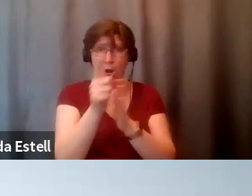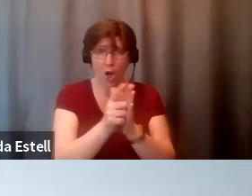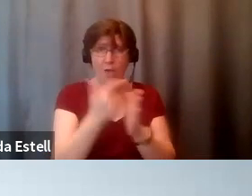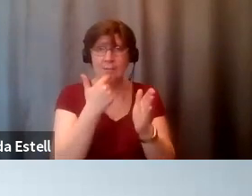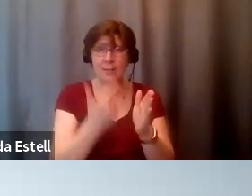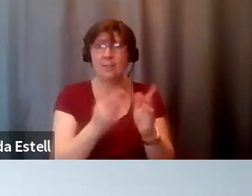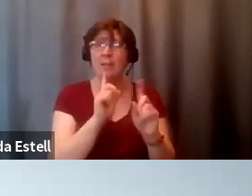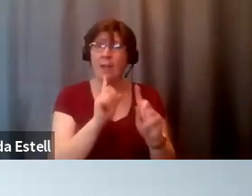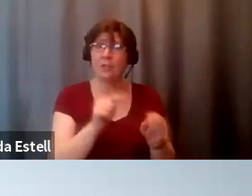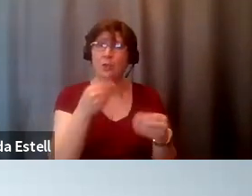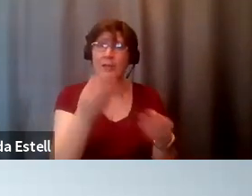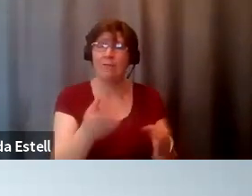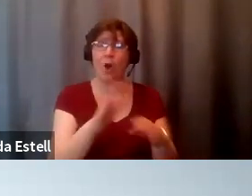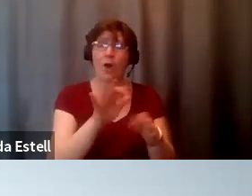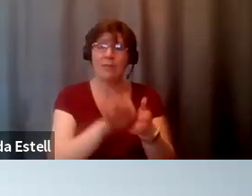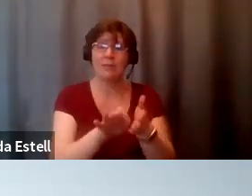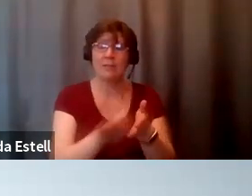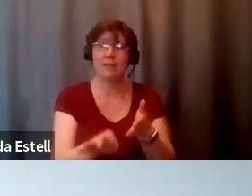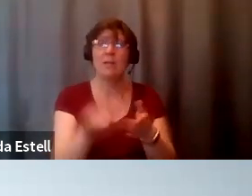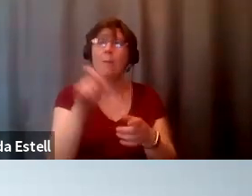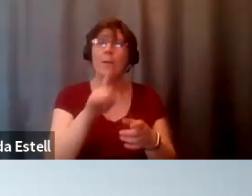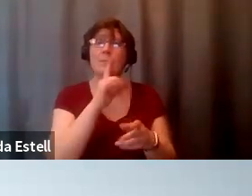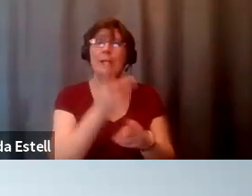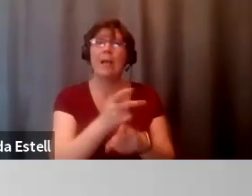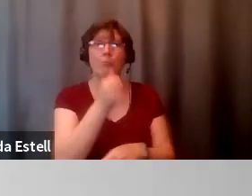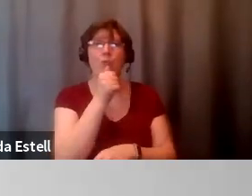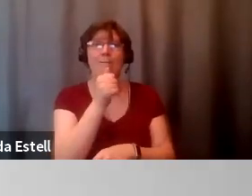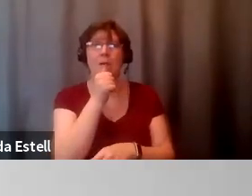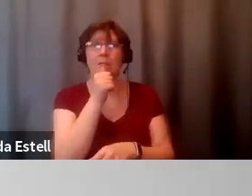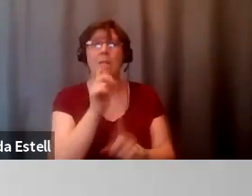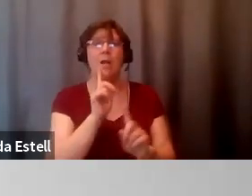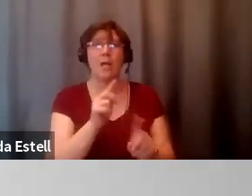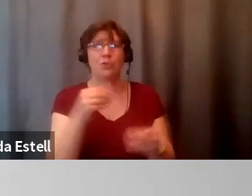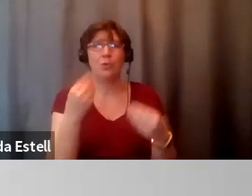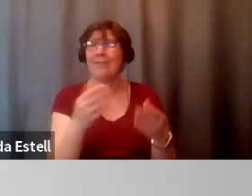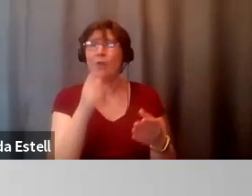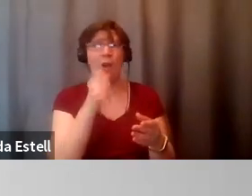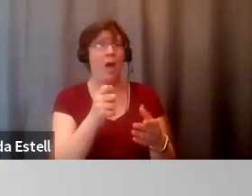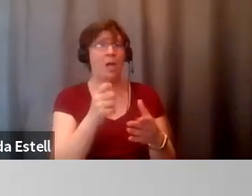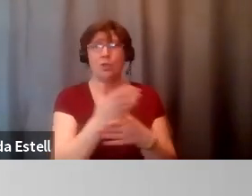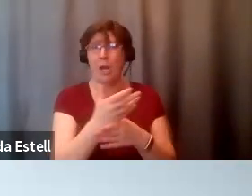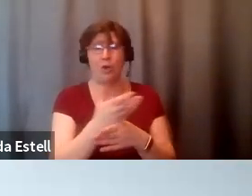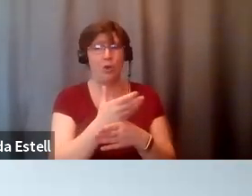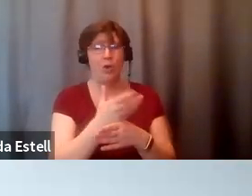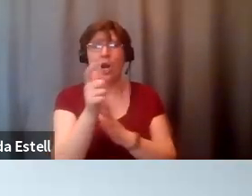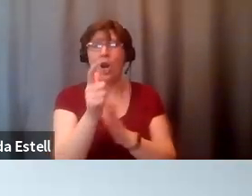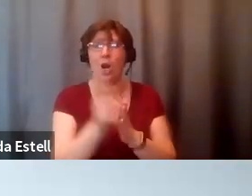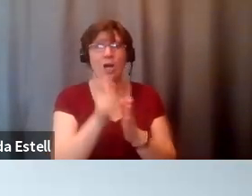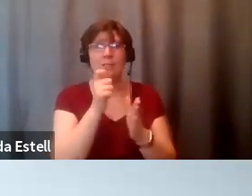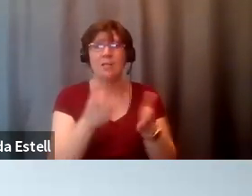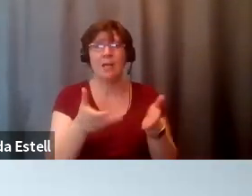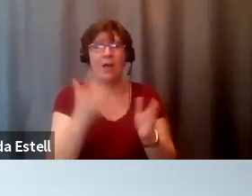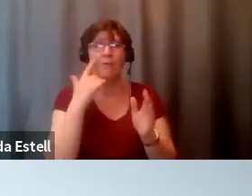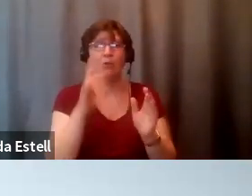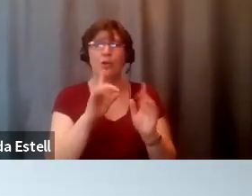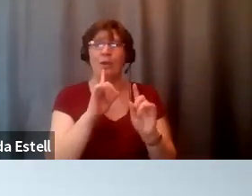the answers you give on the census must be kept private. The answers you give are not shared. The law does not allow for your answers